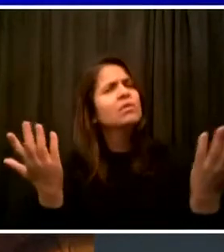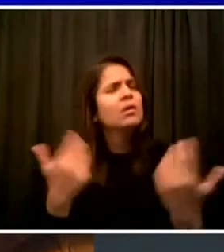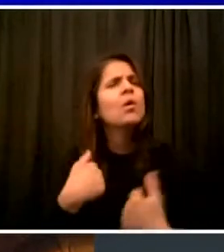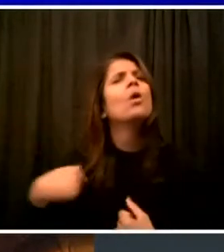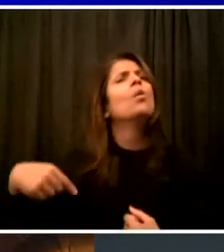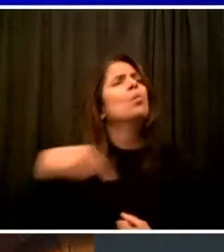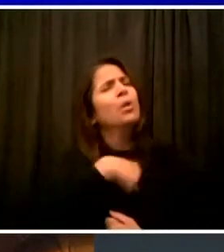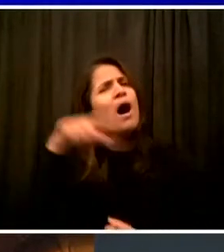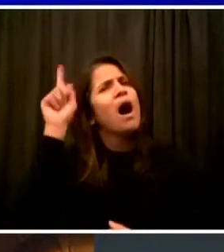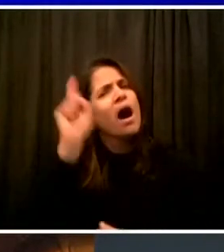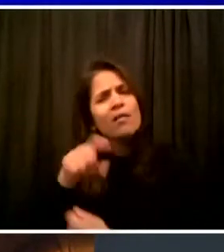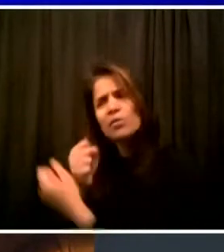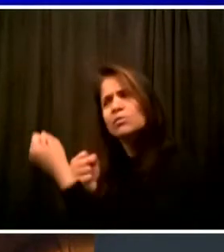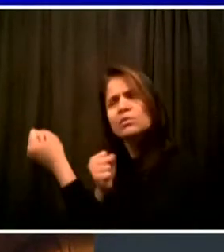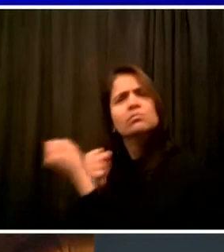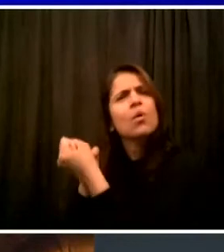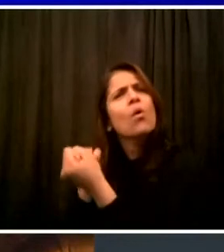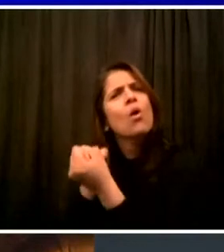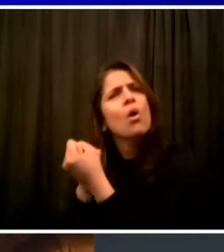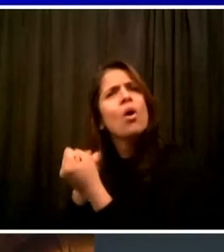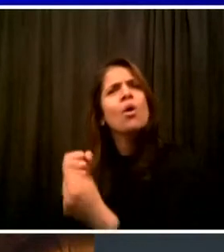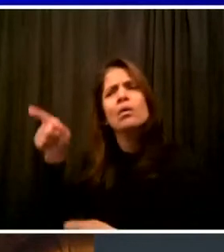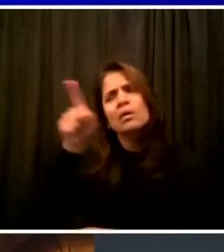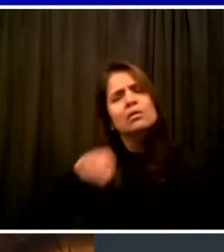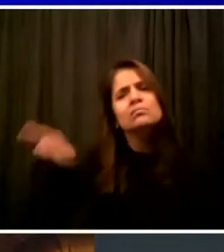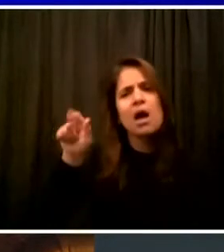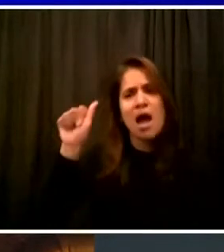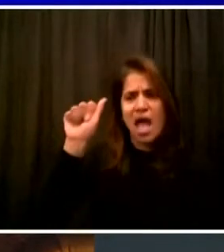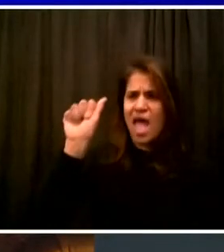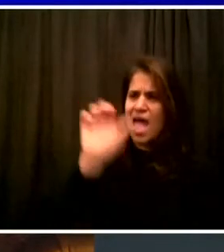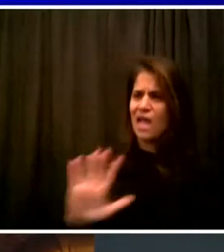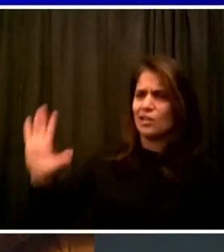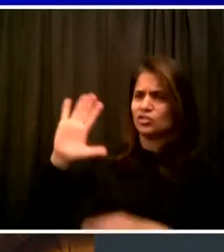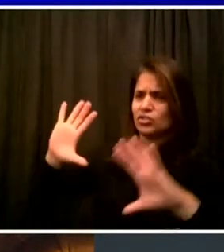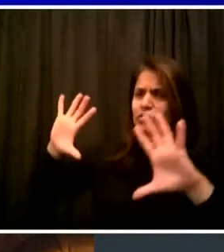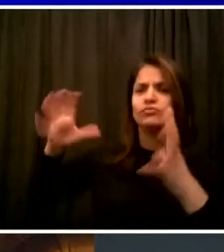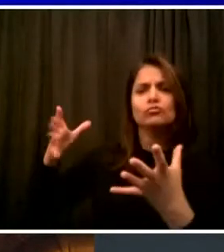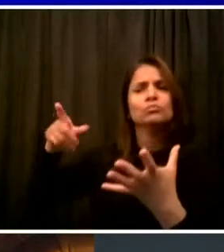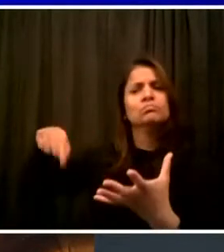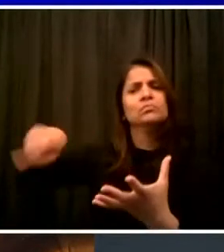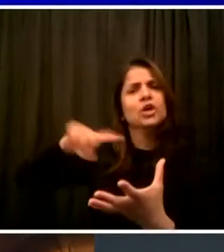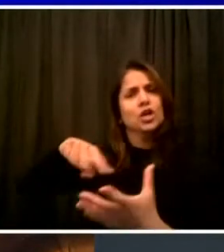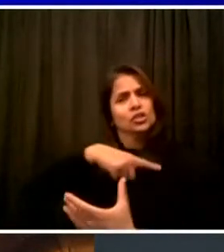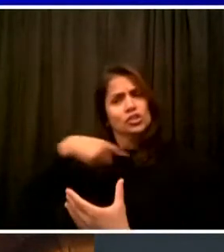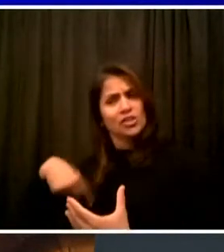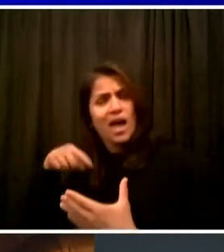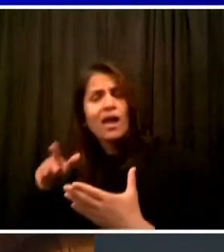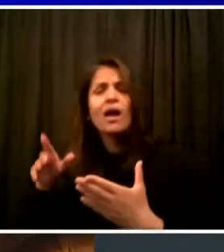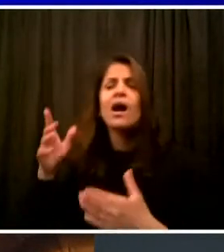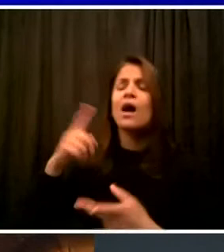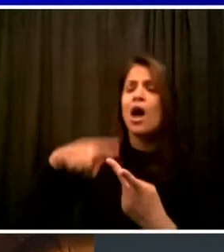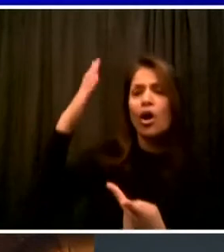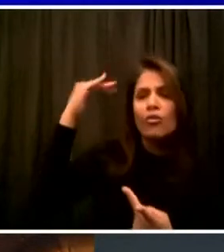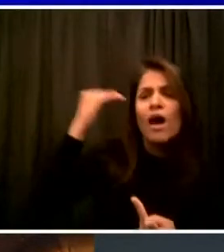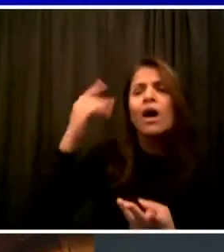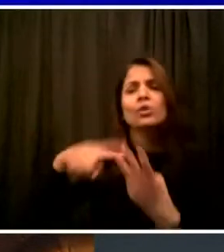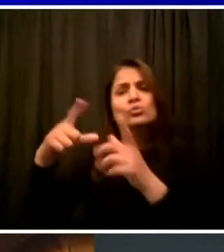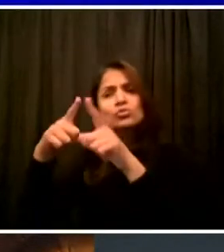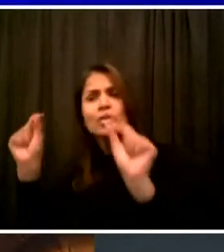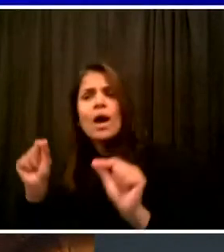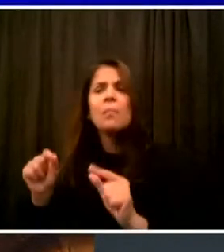specially focus on the economic reality of those communities and make sure those small businesses come back and that we all go and make an extra effort to